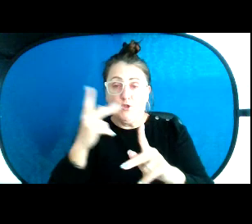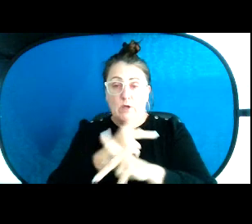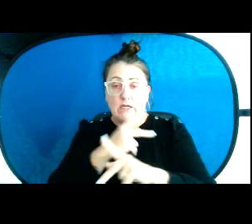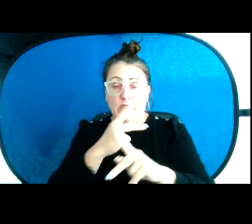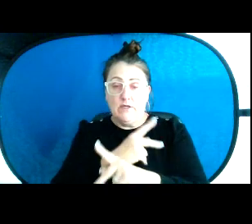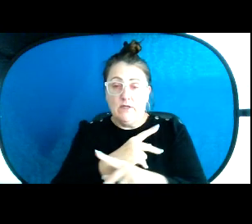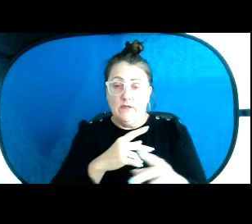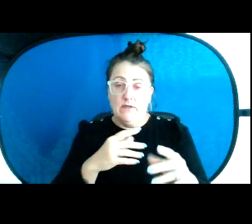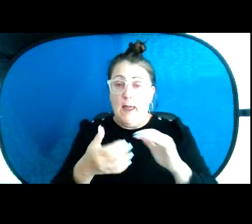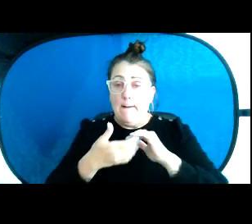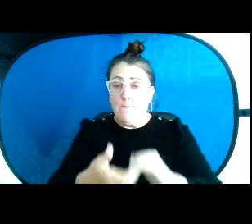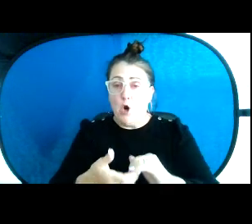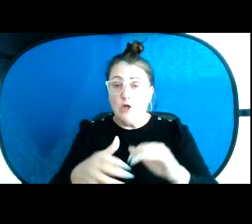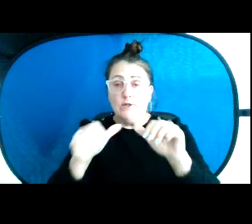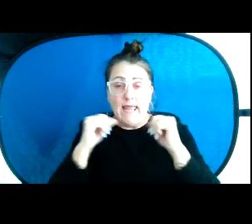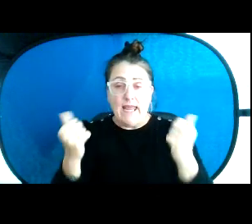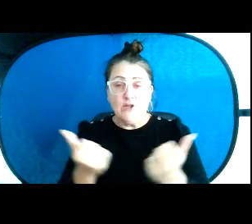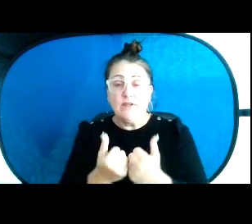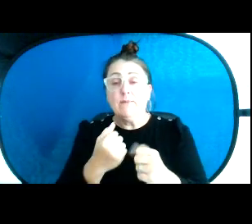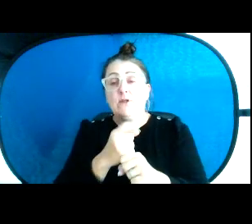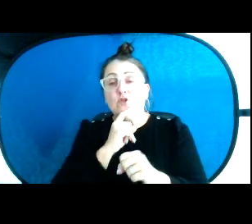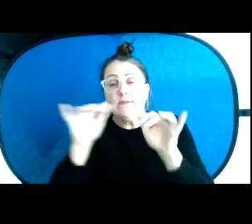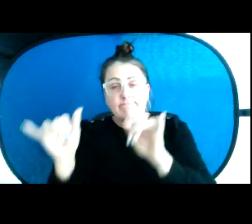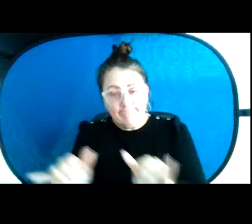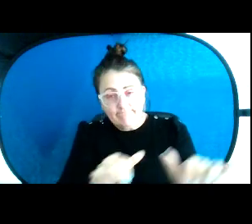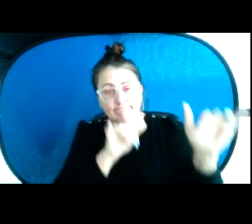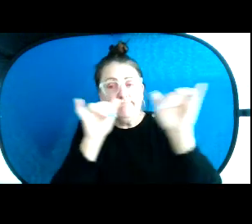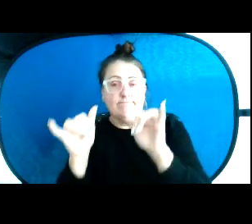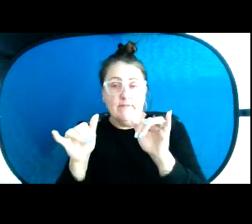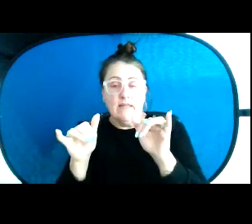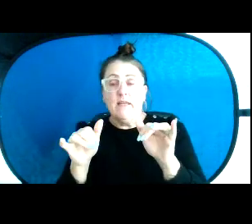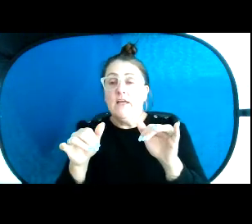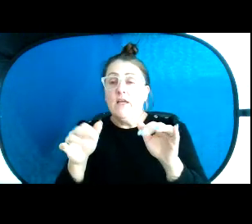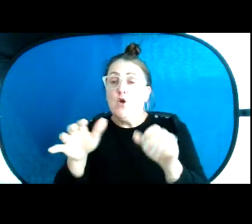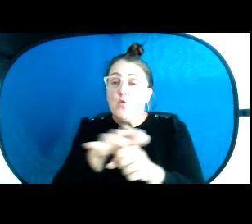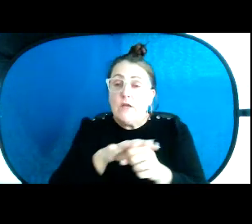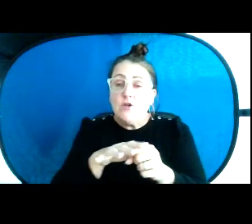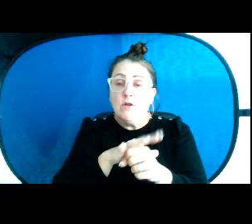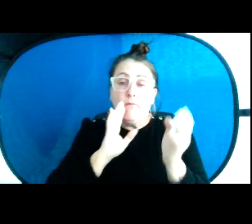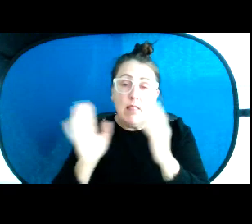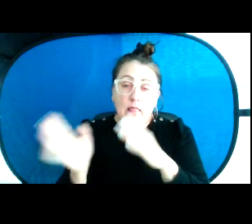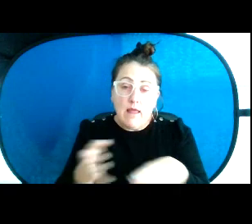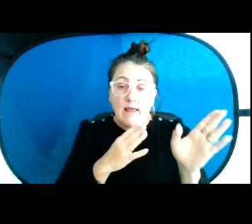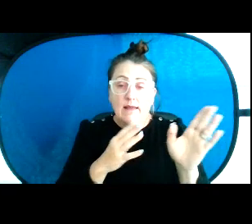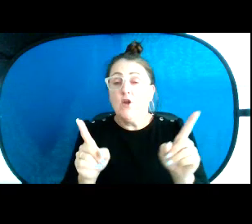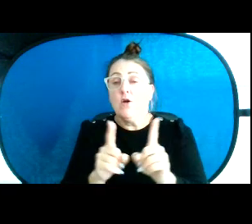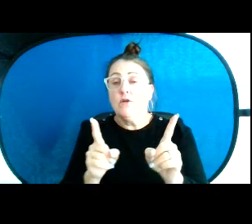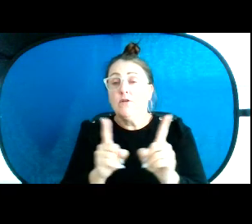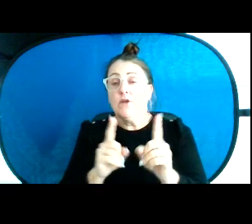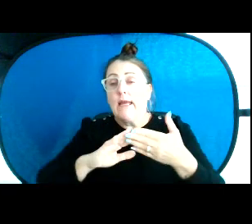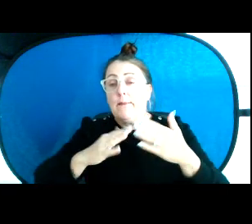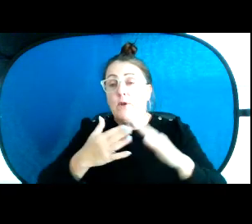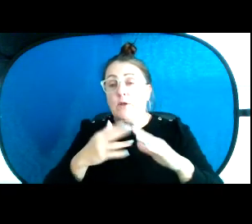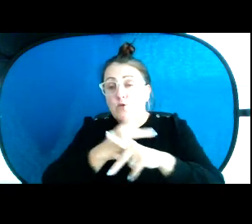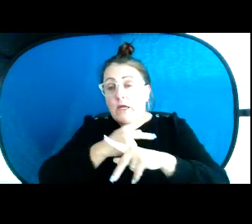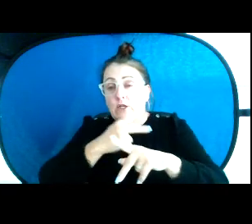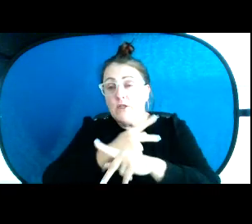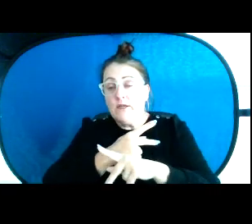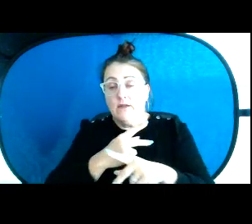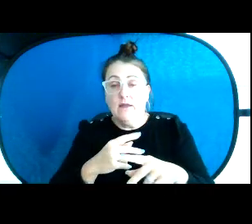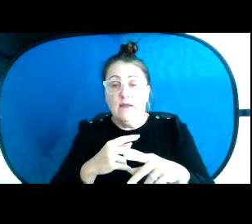partners, and local agencies, ensuring consistency with the regional transportation plans and the sustainable community strategies, and